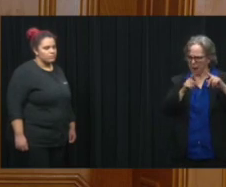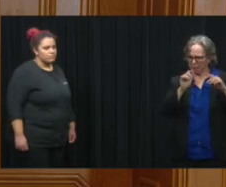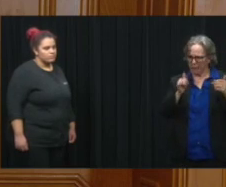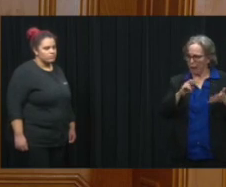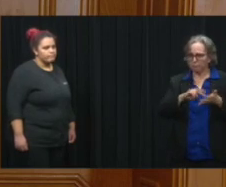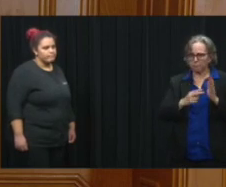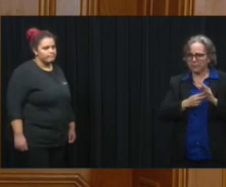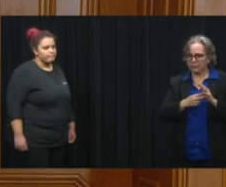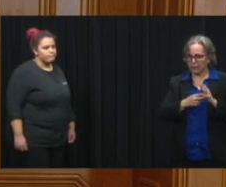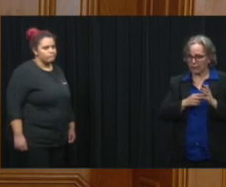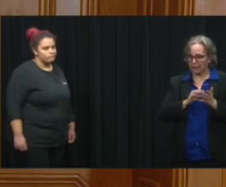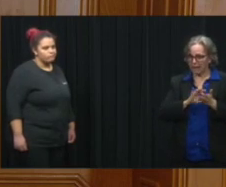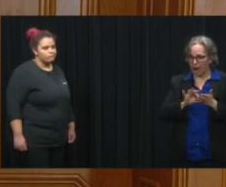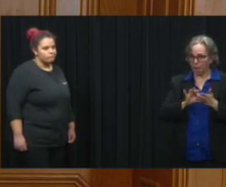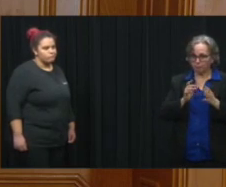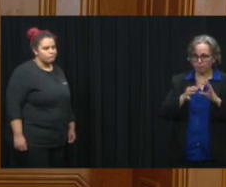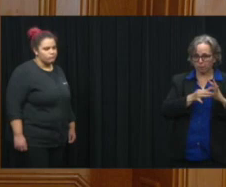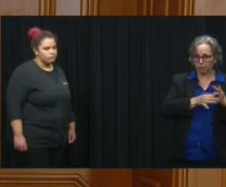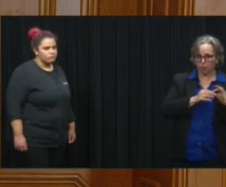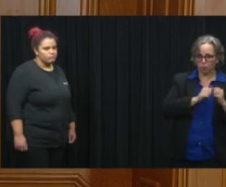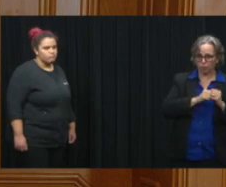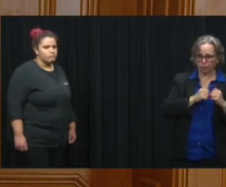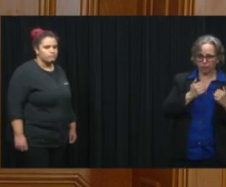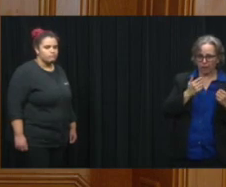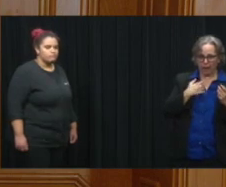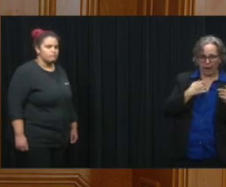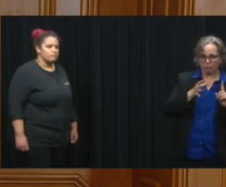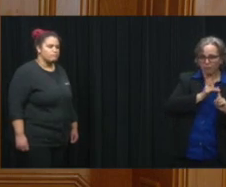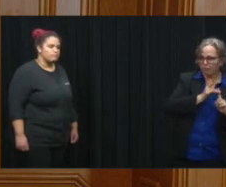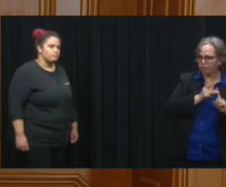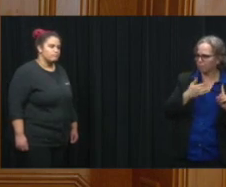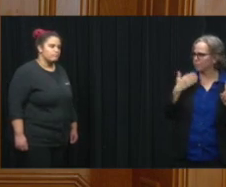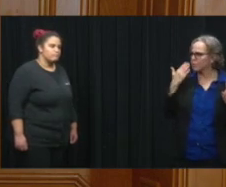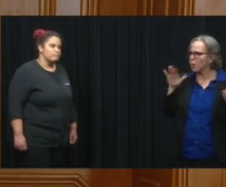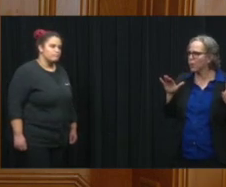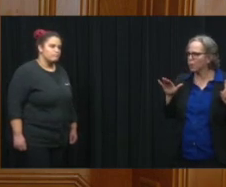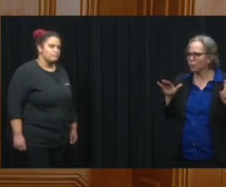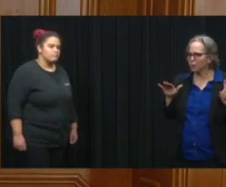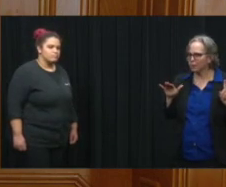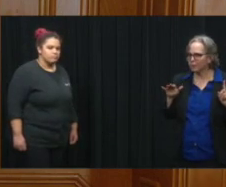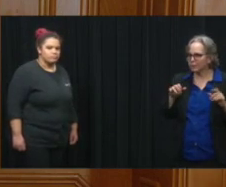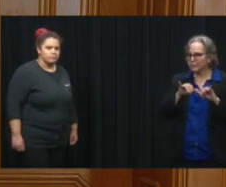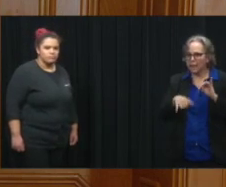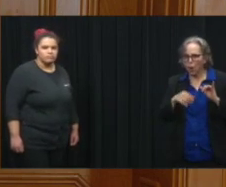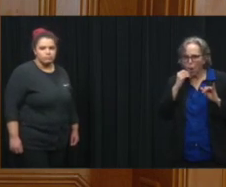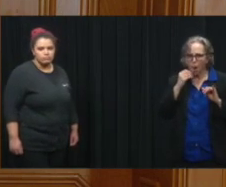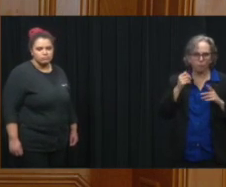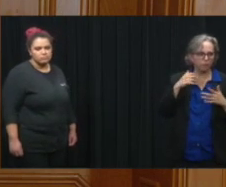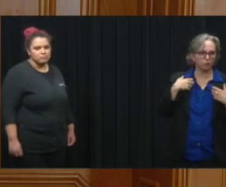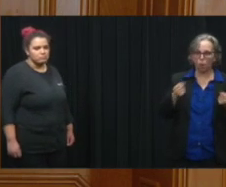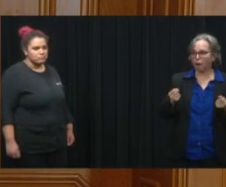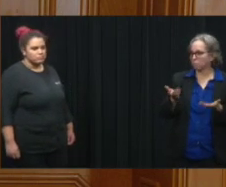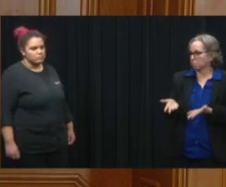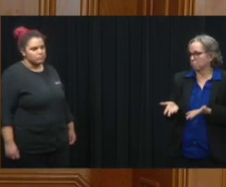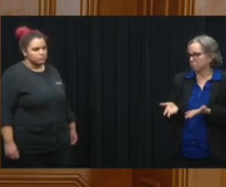know they have it or don't get counted some way and ride this thing out at home. That's right.